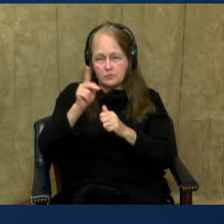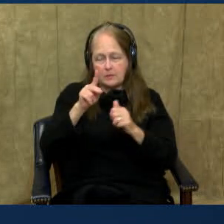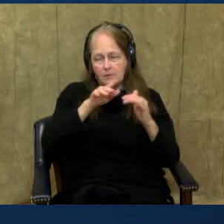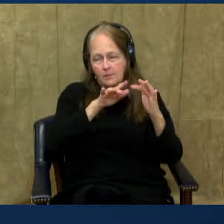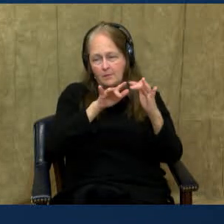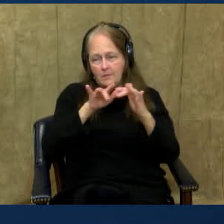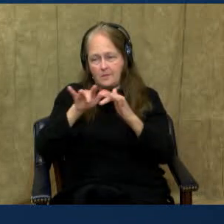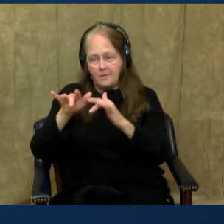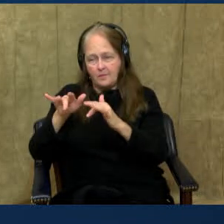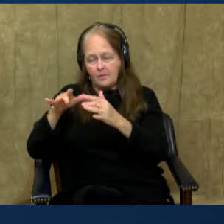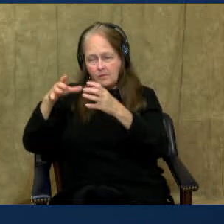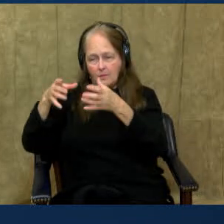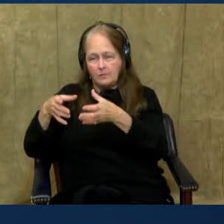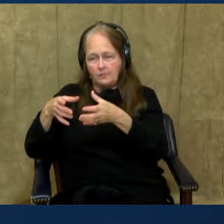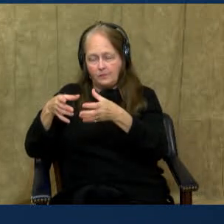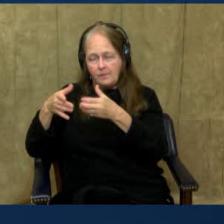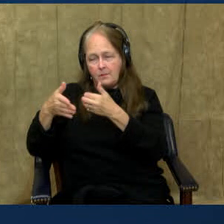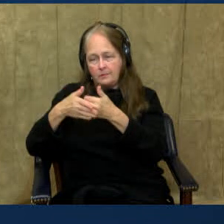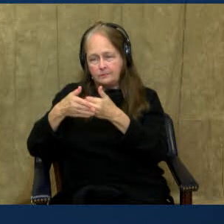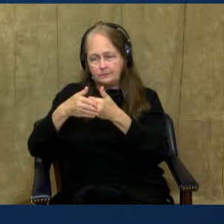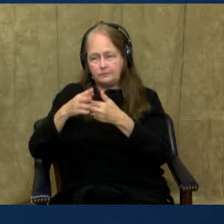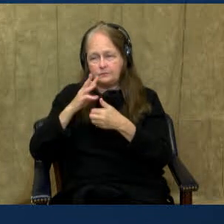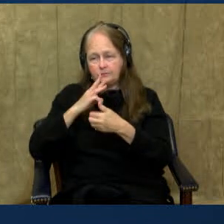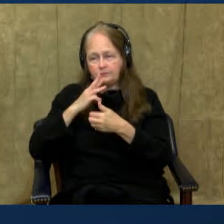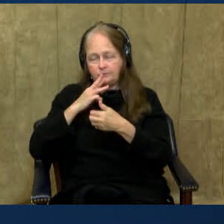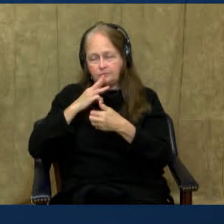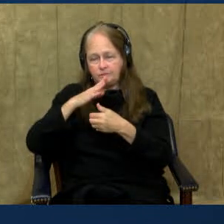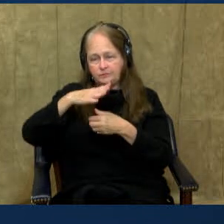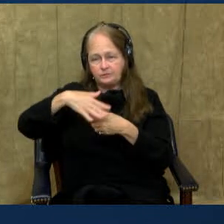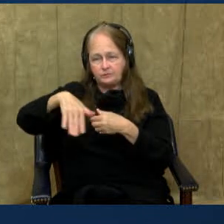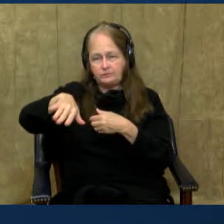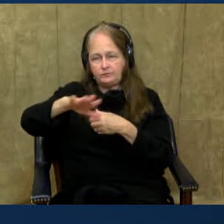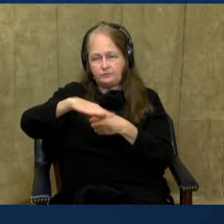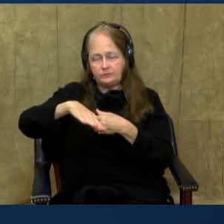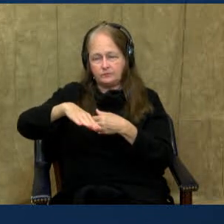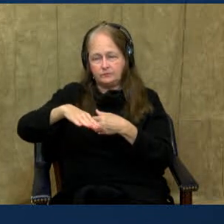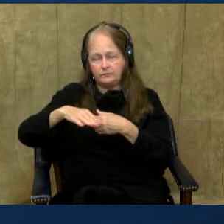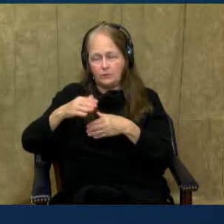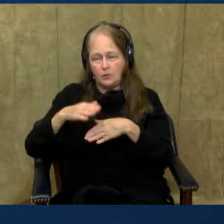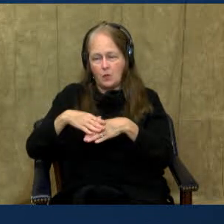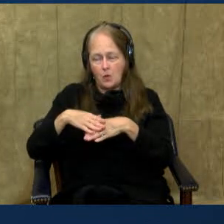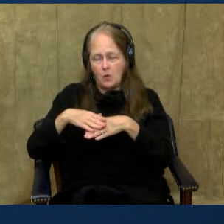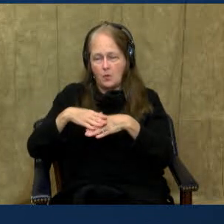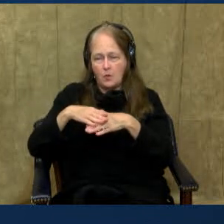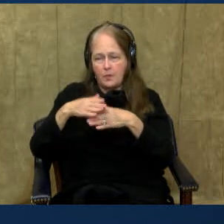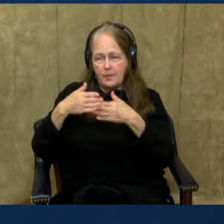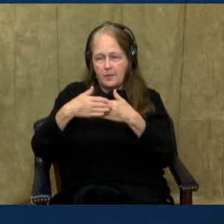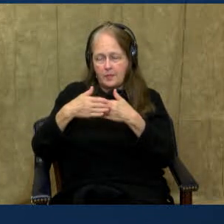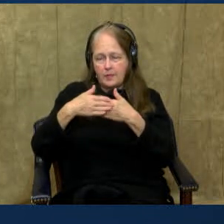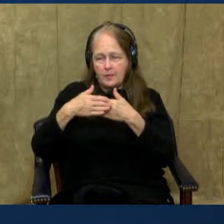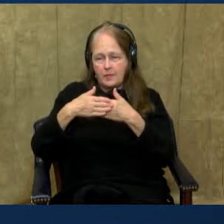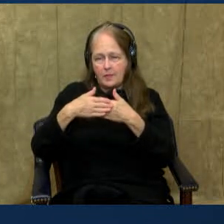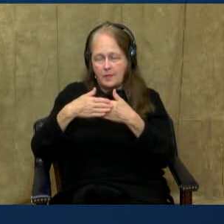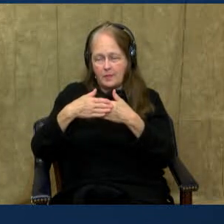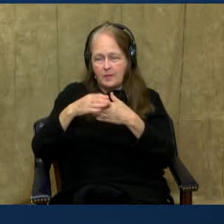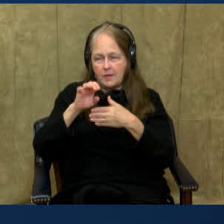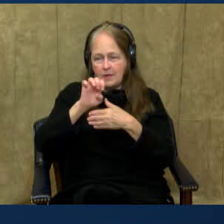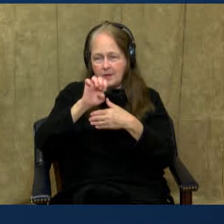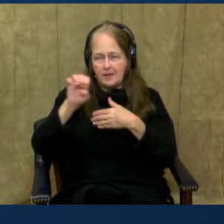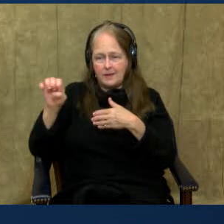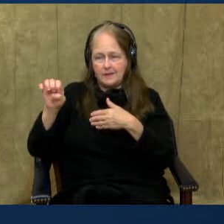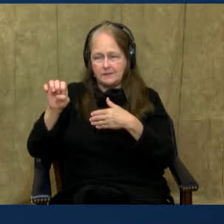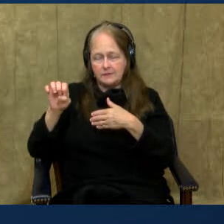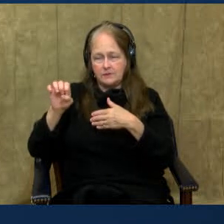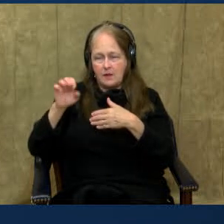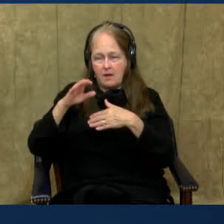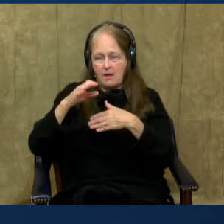population in East Asia is clustered around those low-lying coastal areas along the eastern coast of